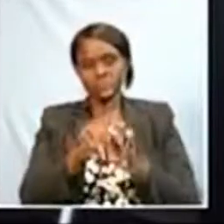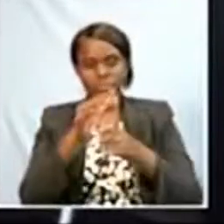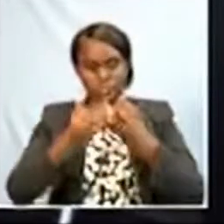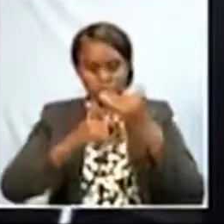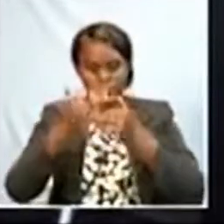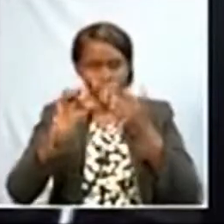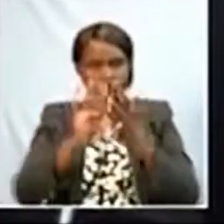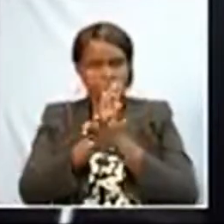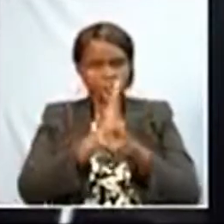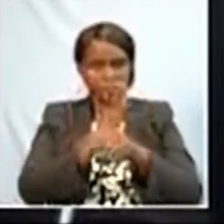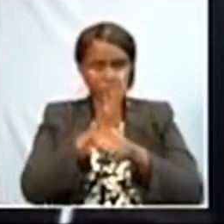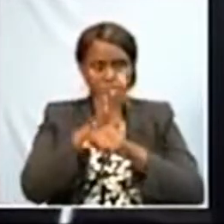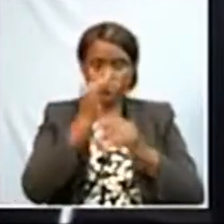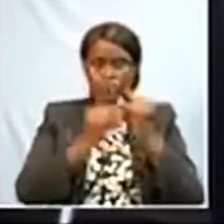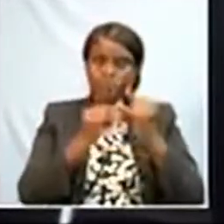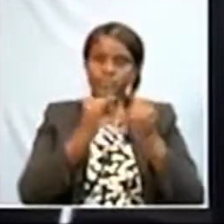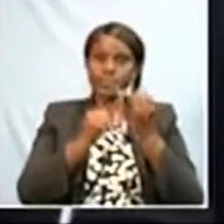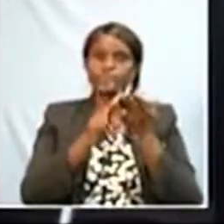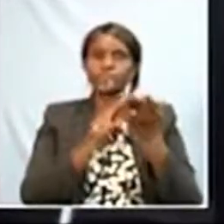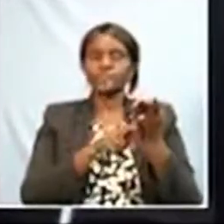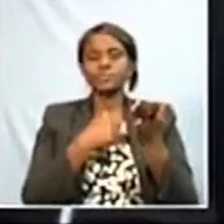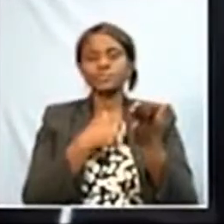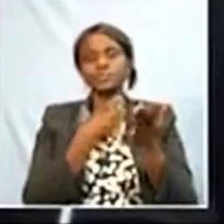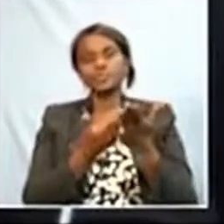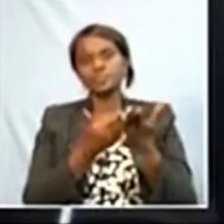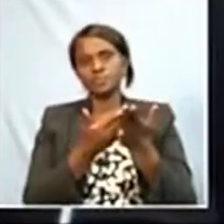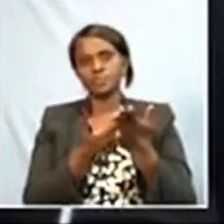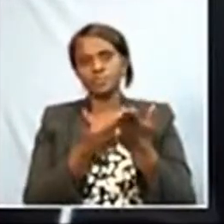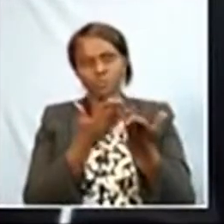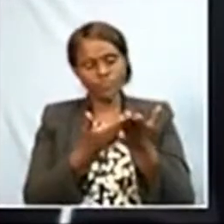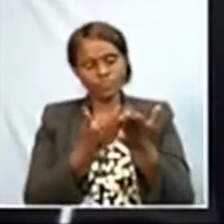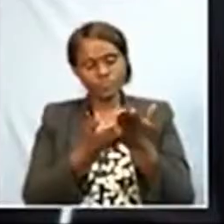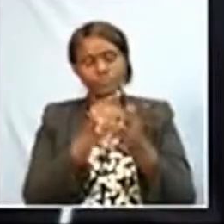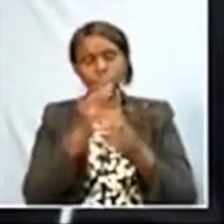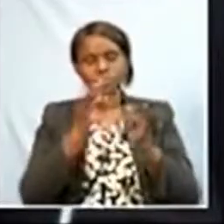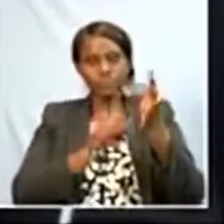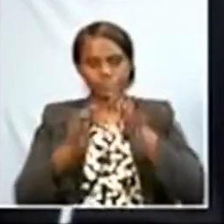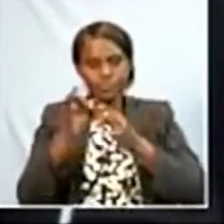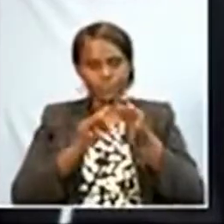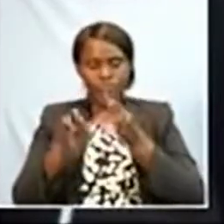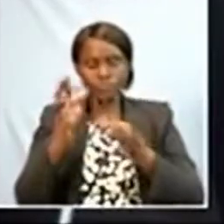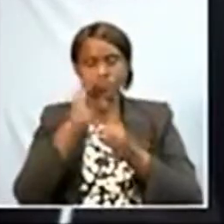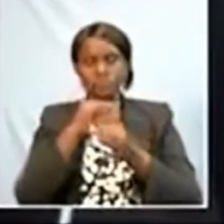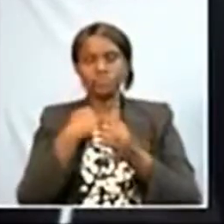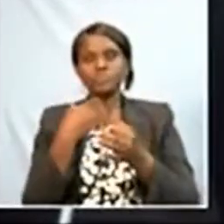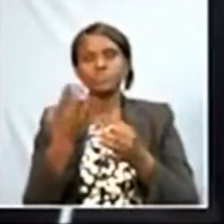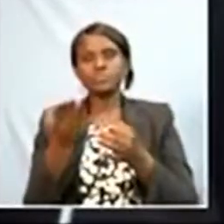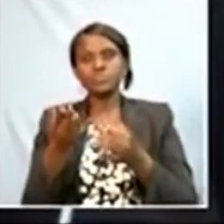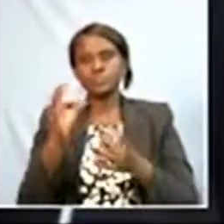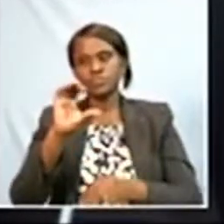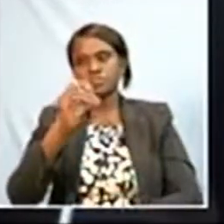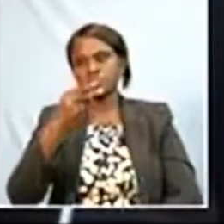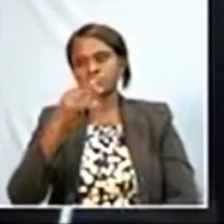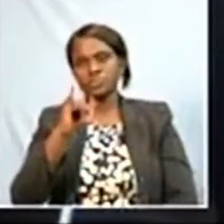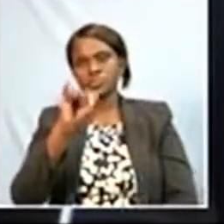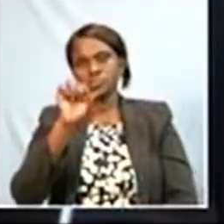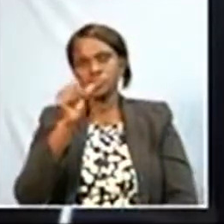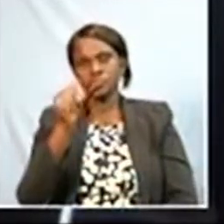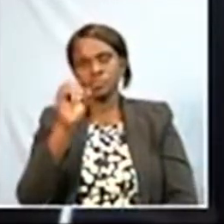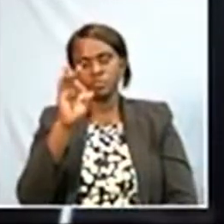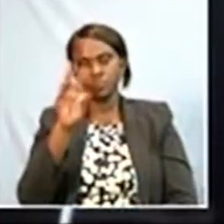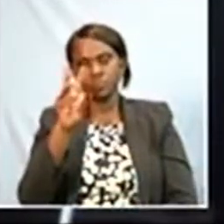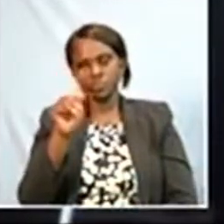page after the minutes. So they're justifying that Chisafa Primary School will be